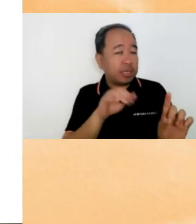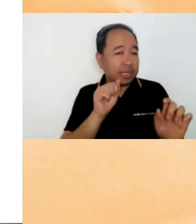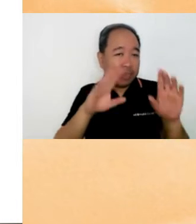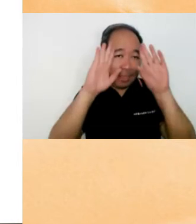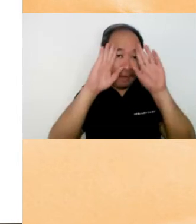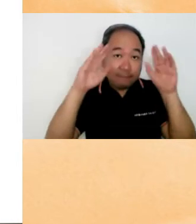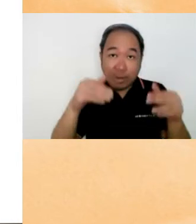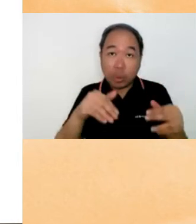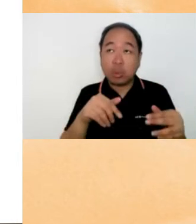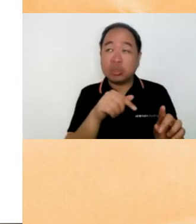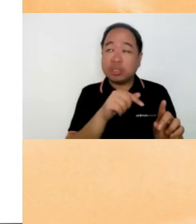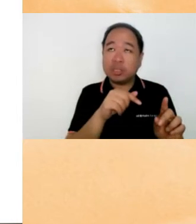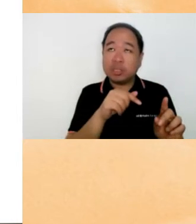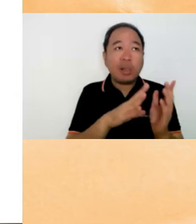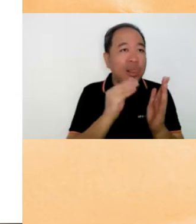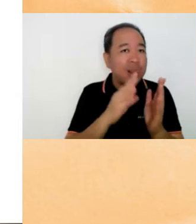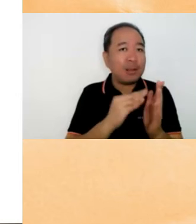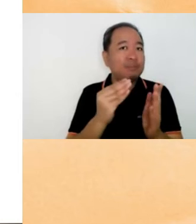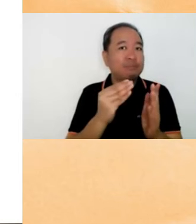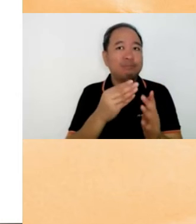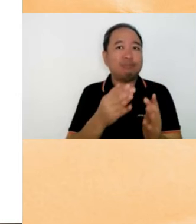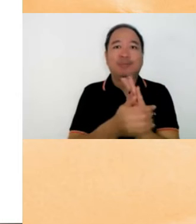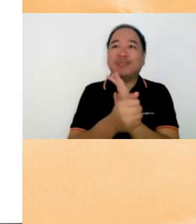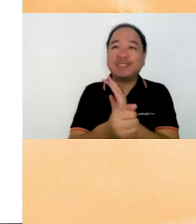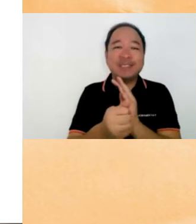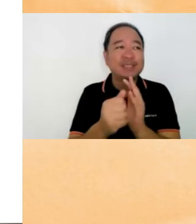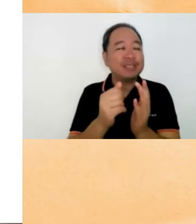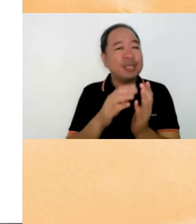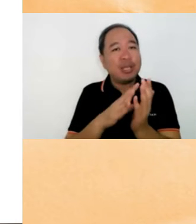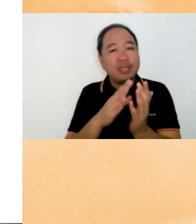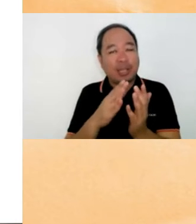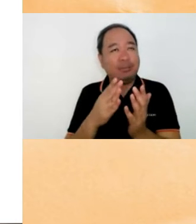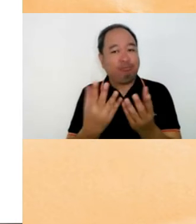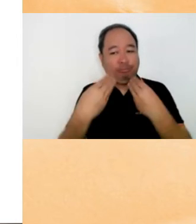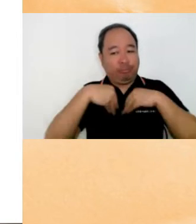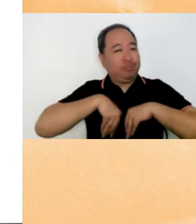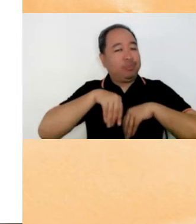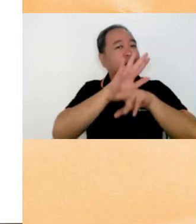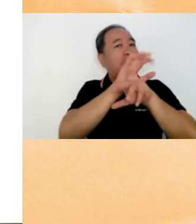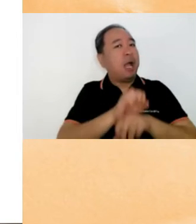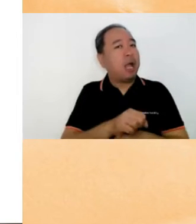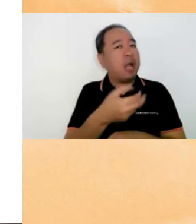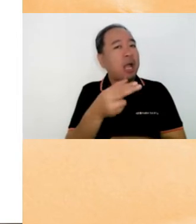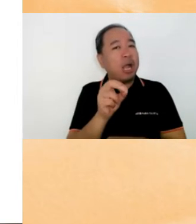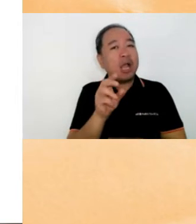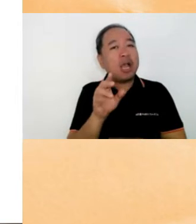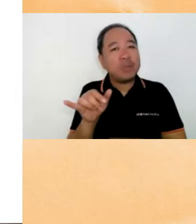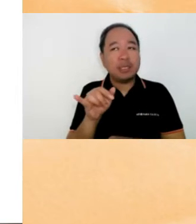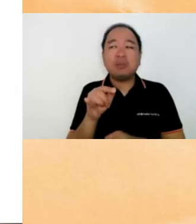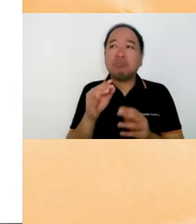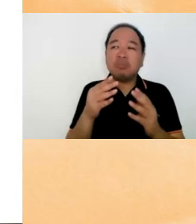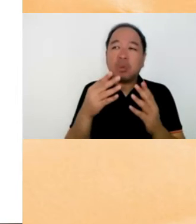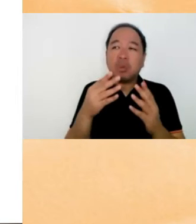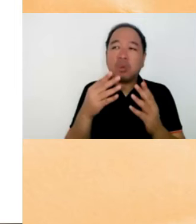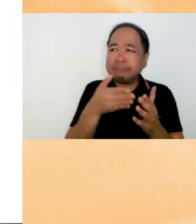and widens his interests. What is needed for the parent to encourage